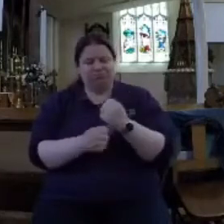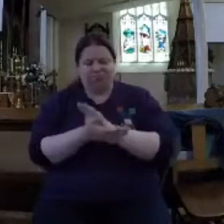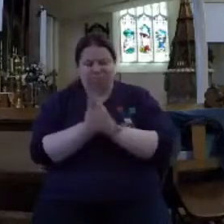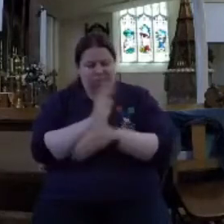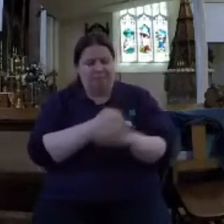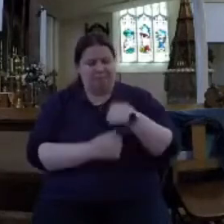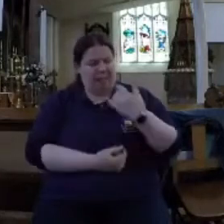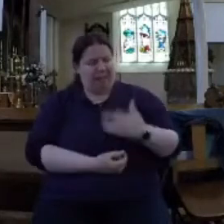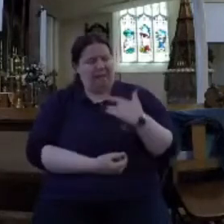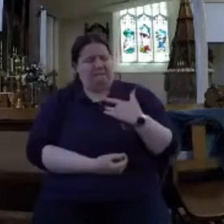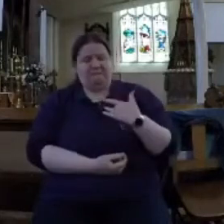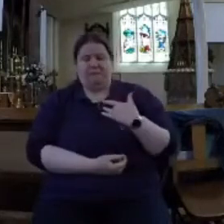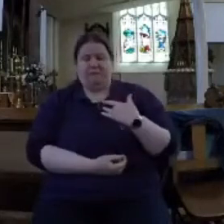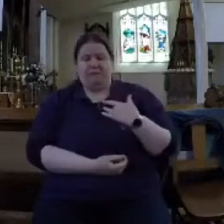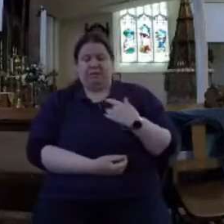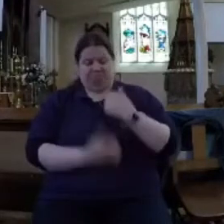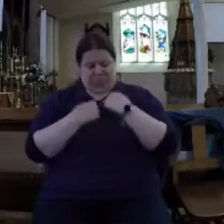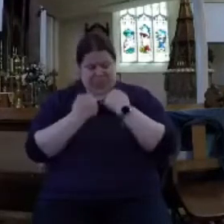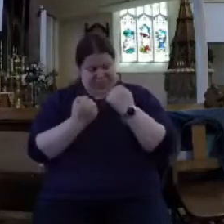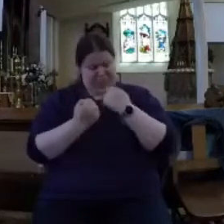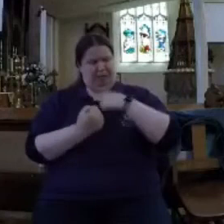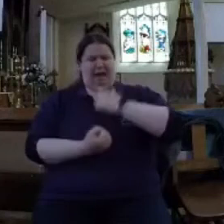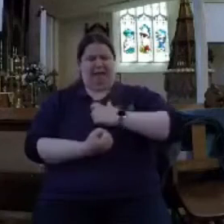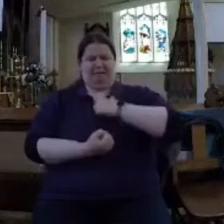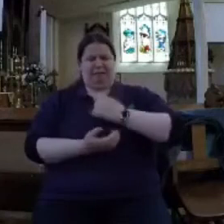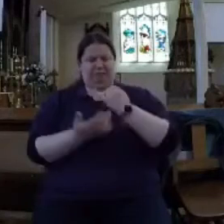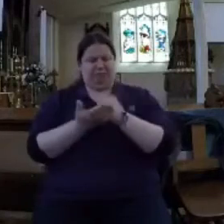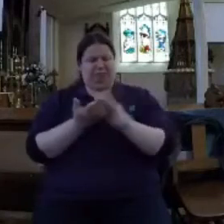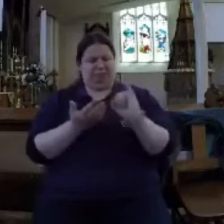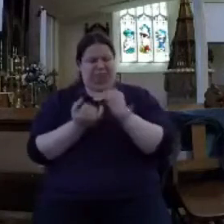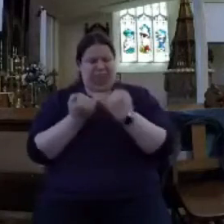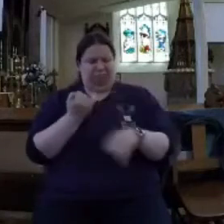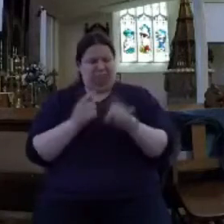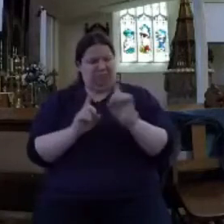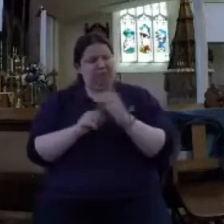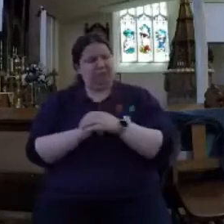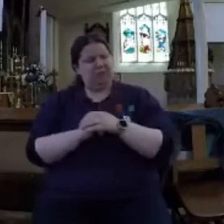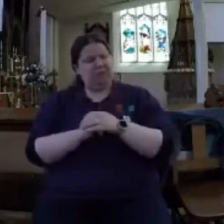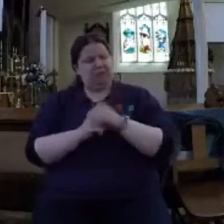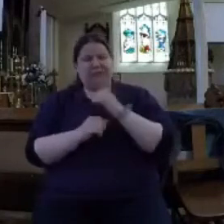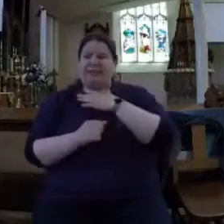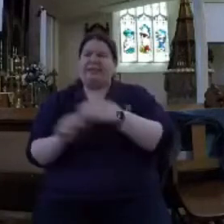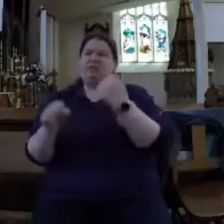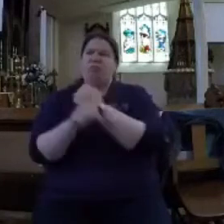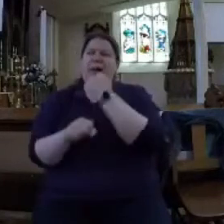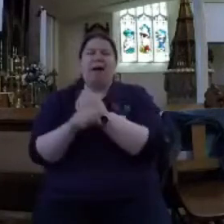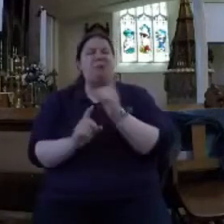life? What are my major character flaws? What is in need of repair?